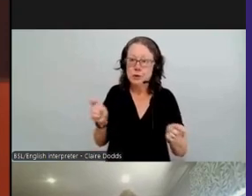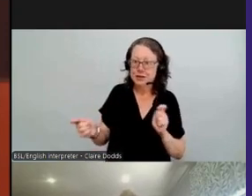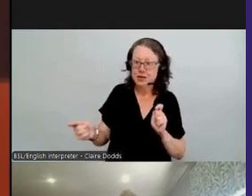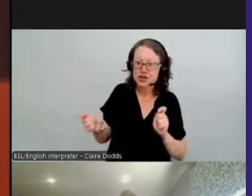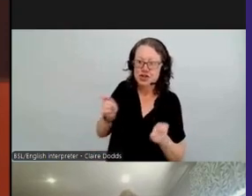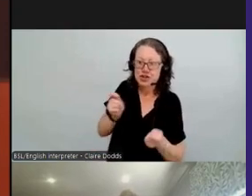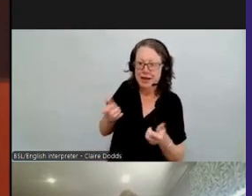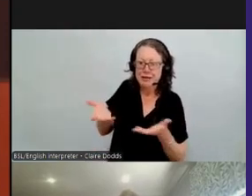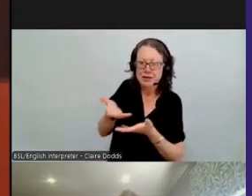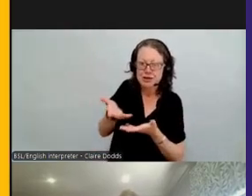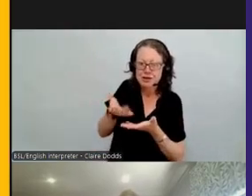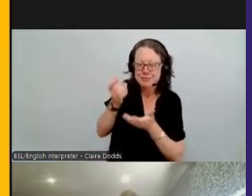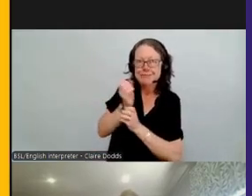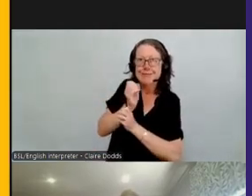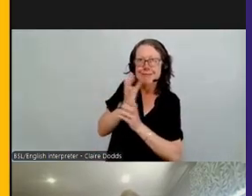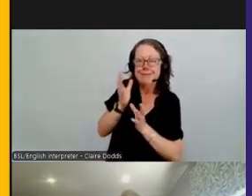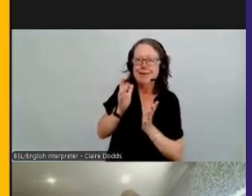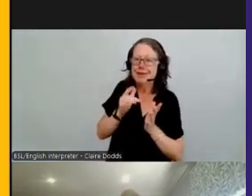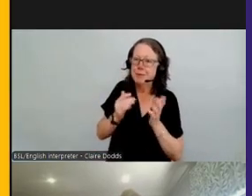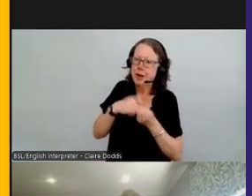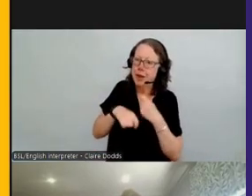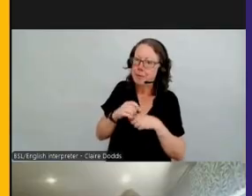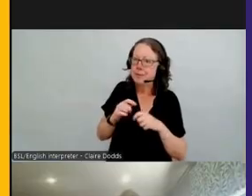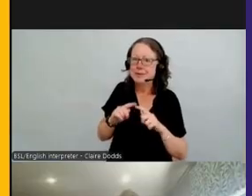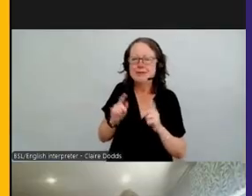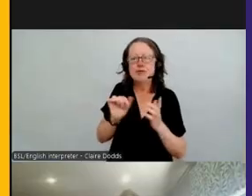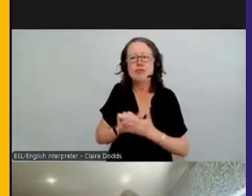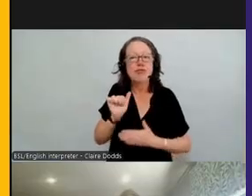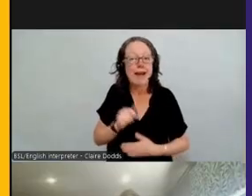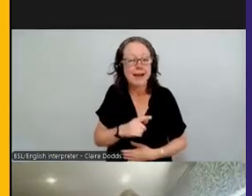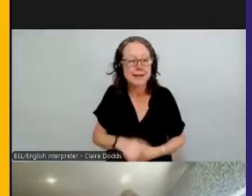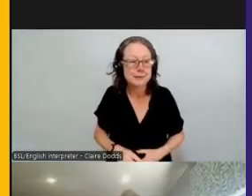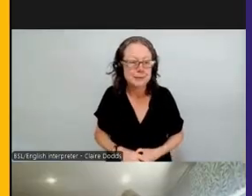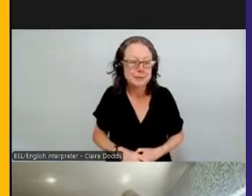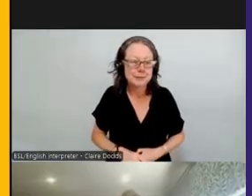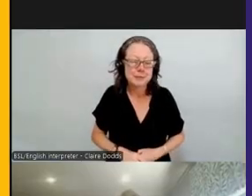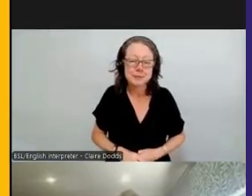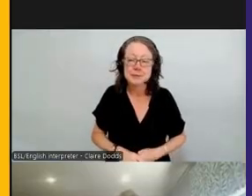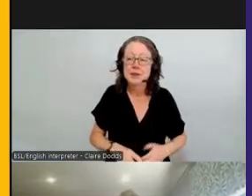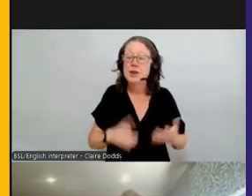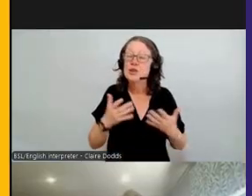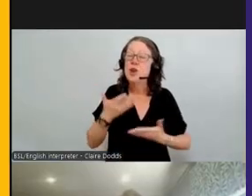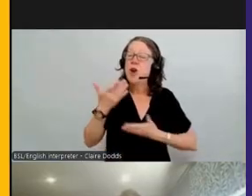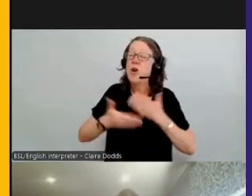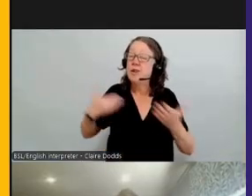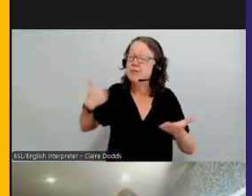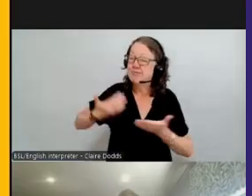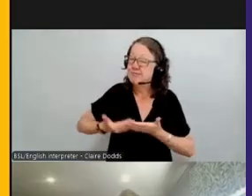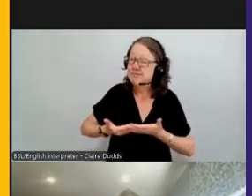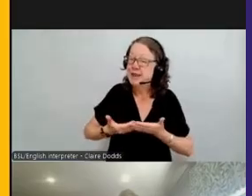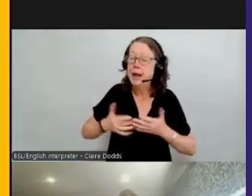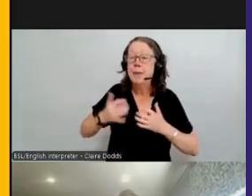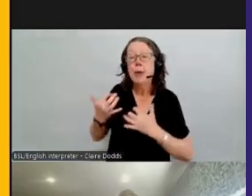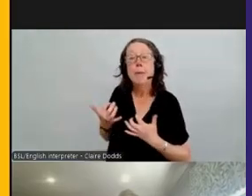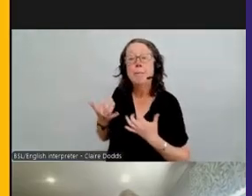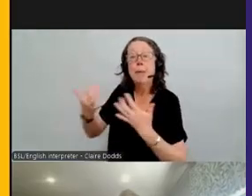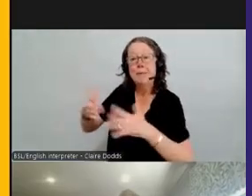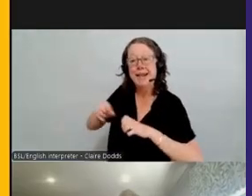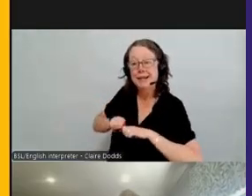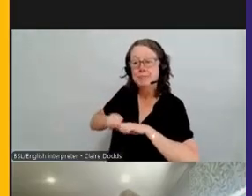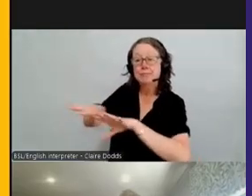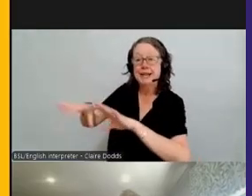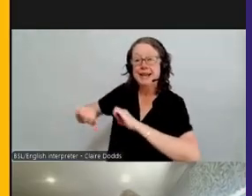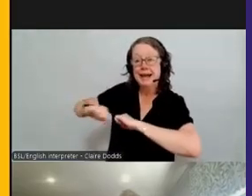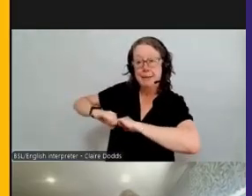in brand. So that's a bit about the public-facing campaign, and then I'll just touch briefly on some of our work in